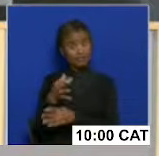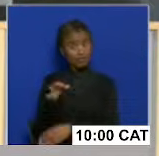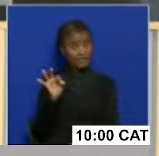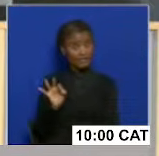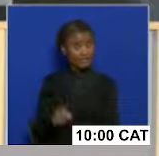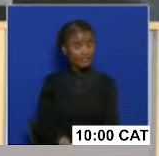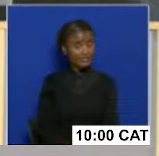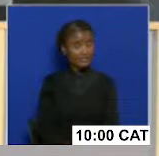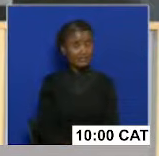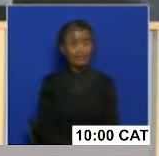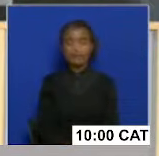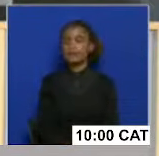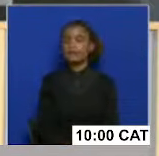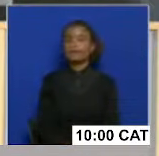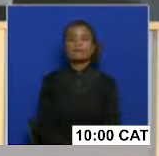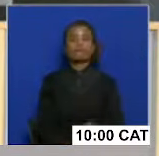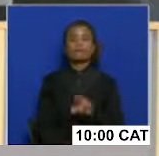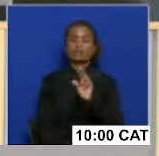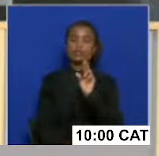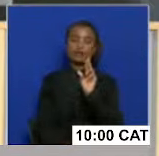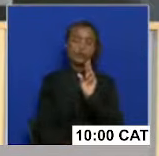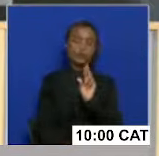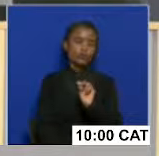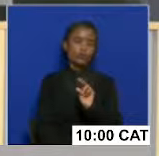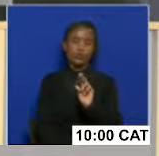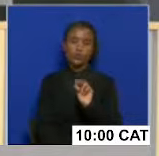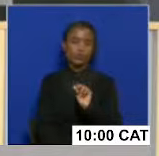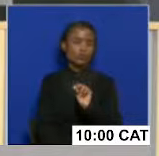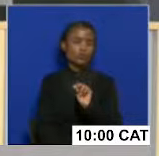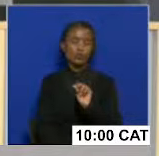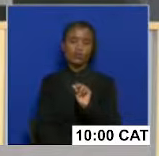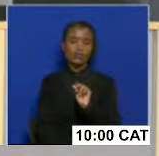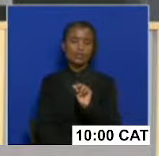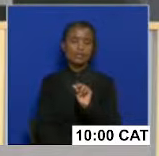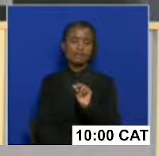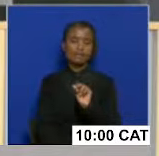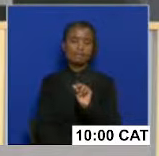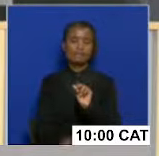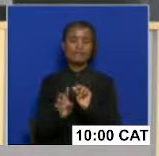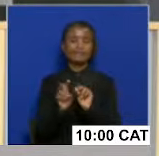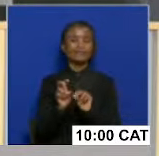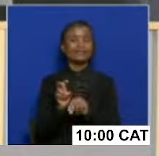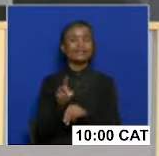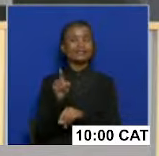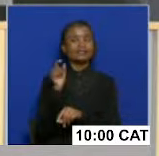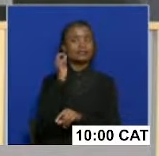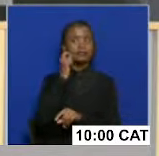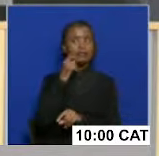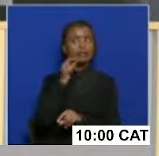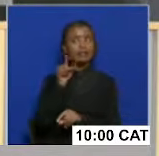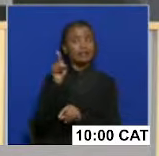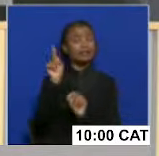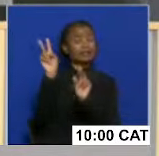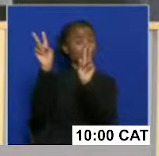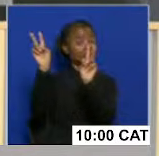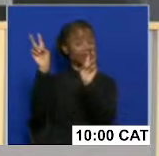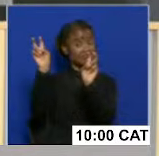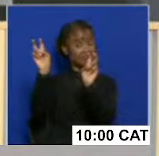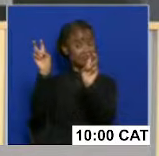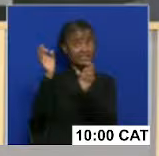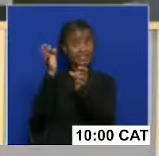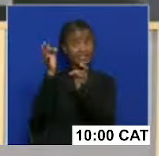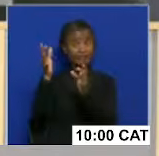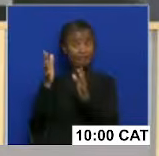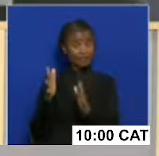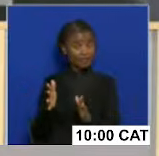No, there is no need for me to call him the informer. You are basically saying it is